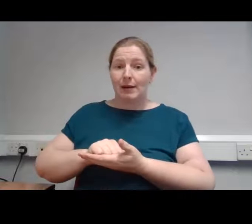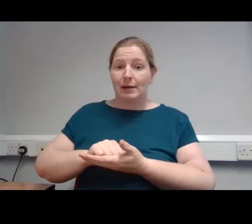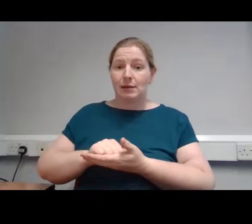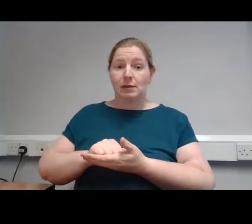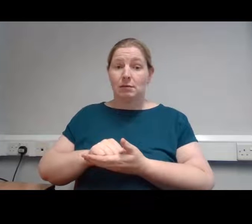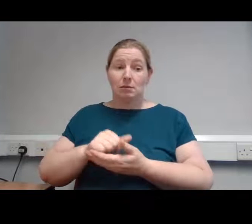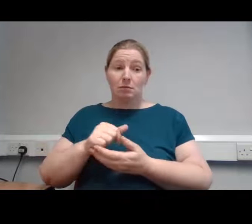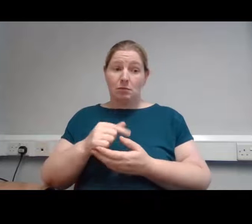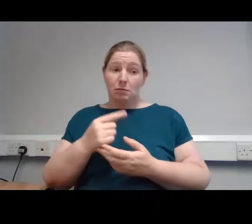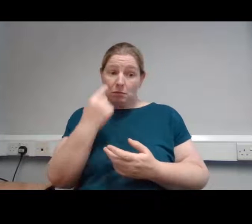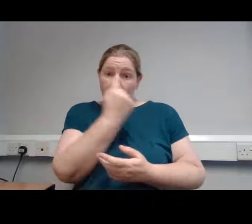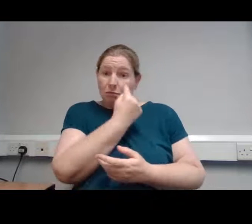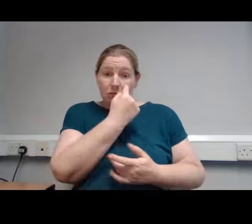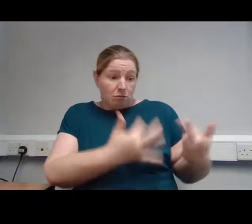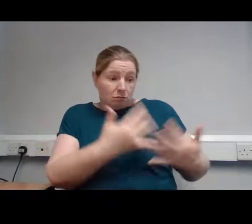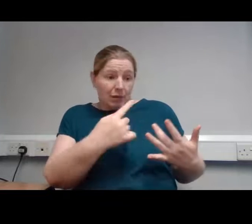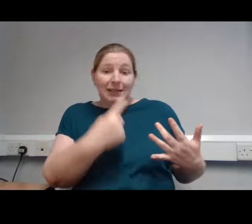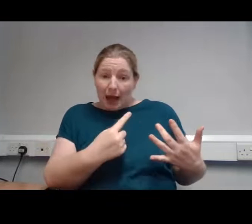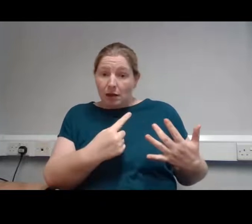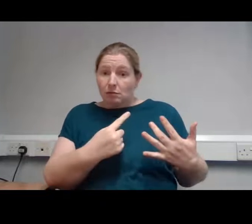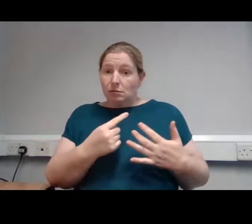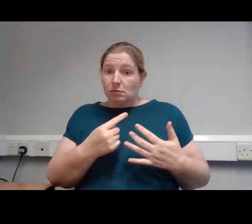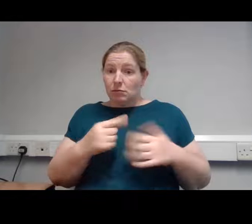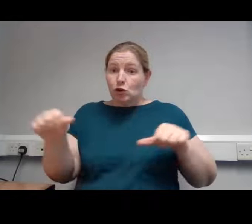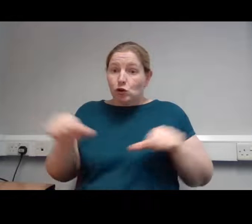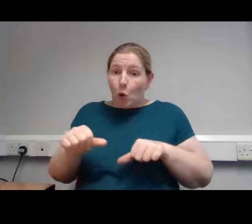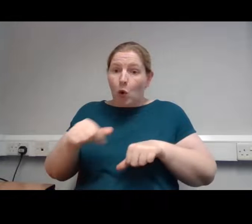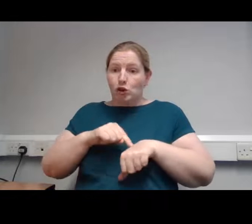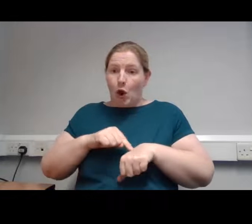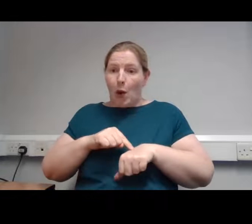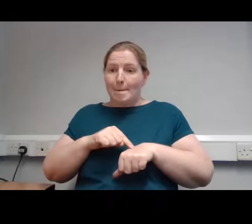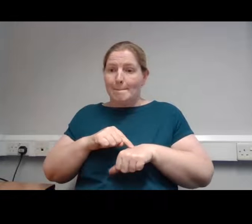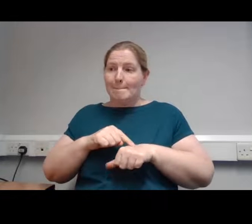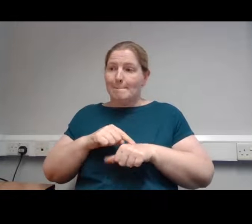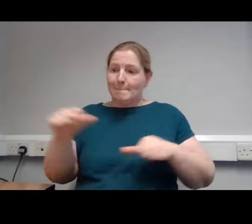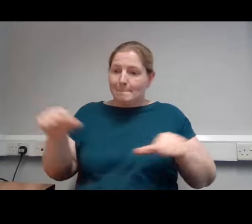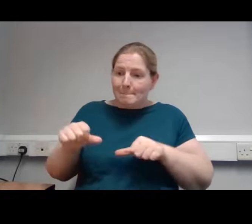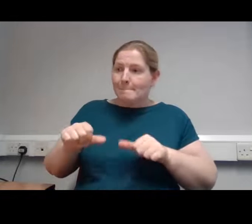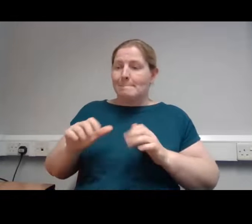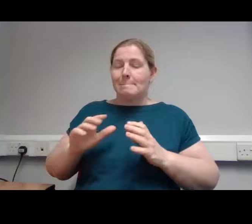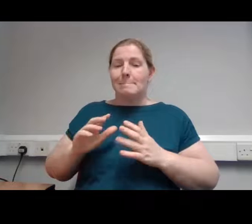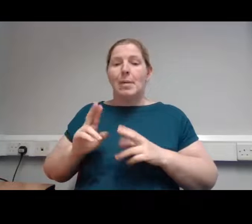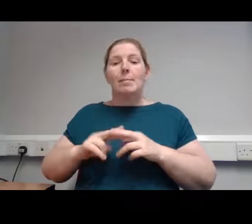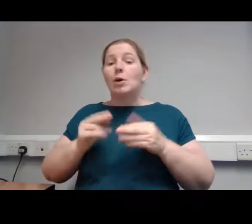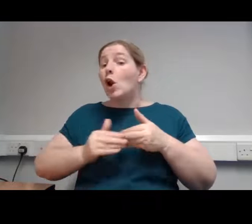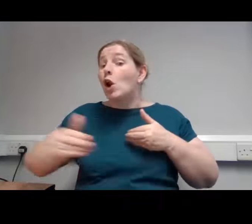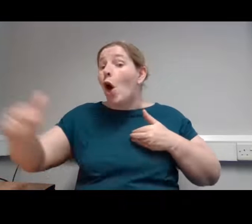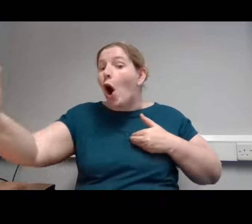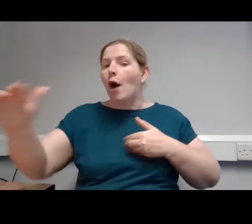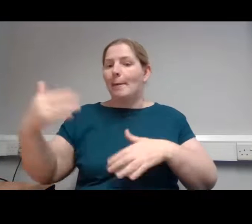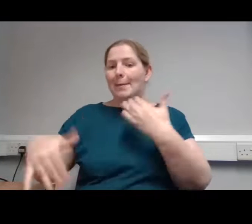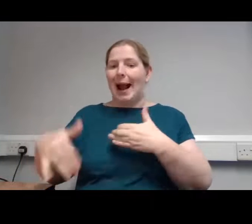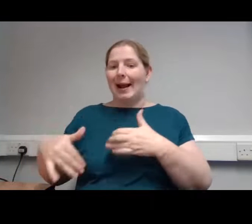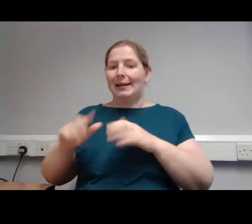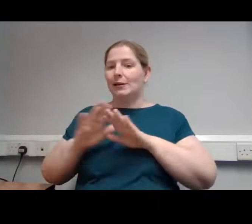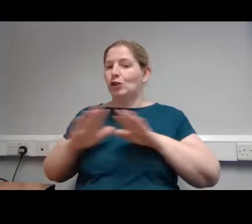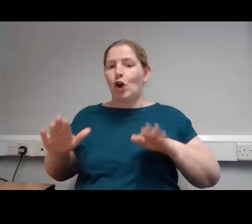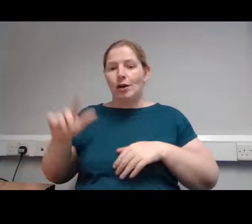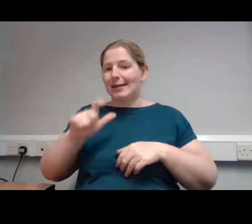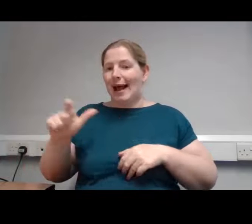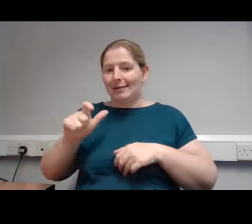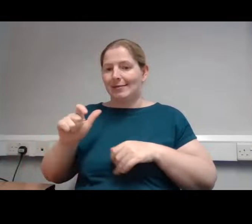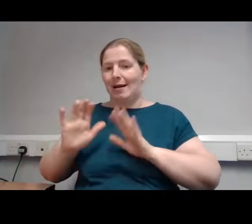use, prescribing more than 3 months for long-term chronic pain, and that's not cancer related or not palliative,